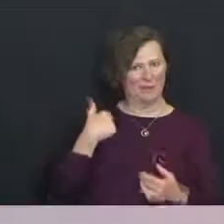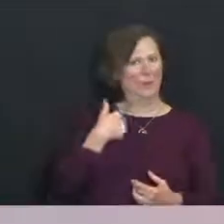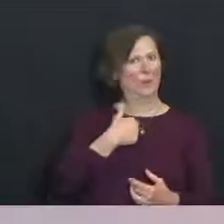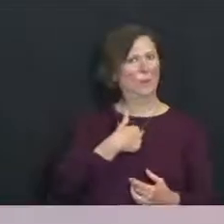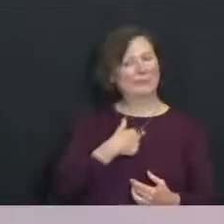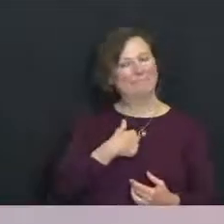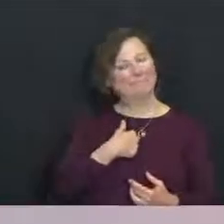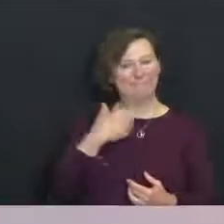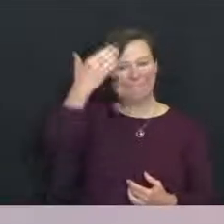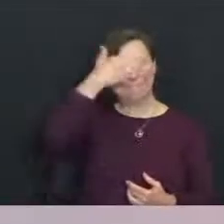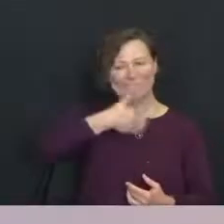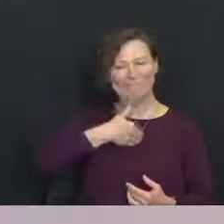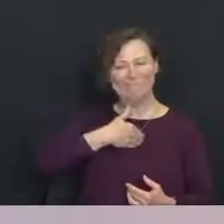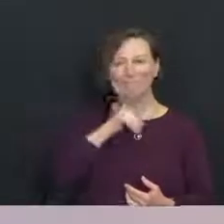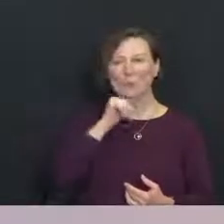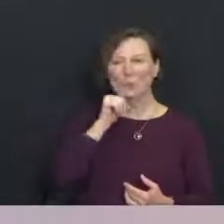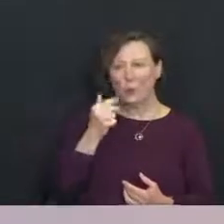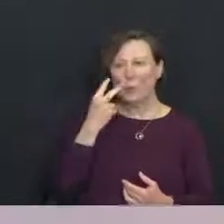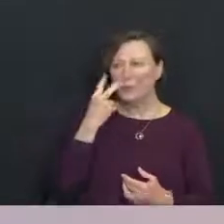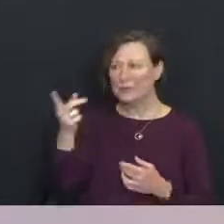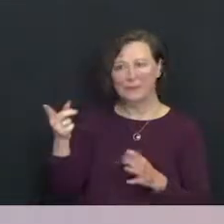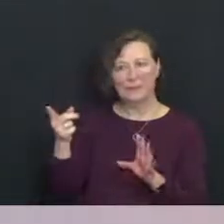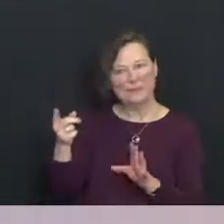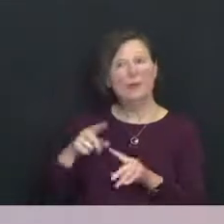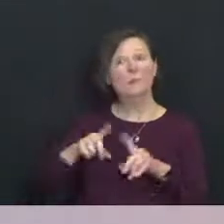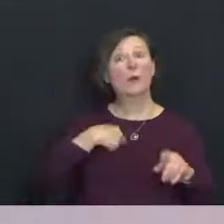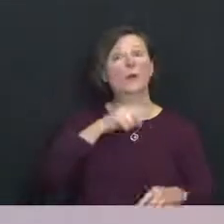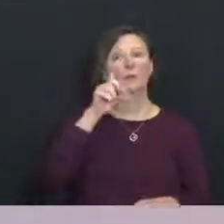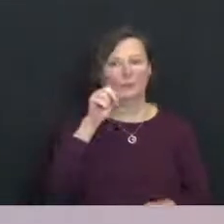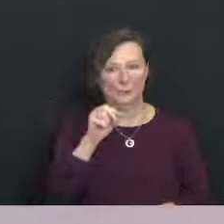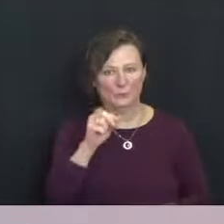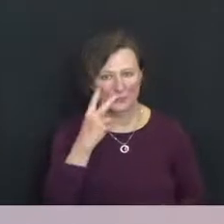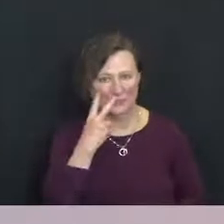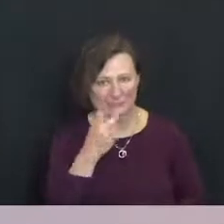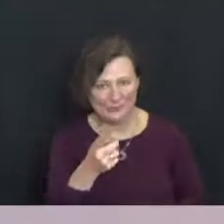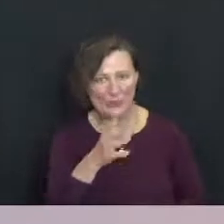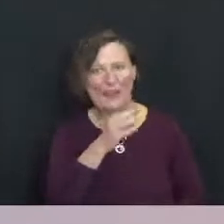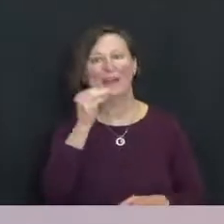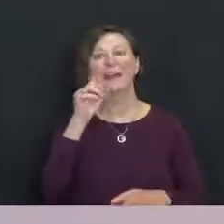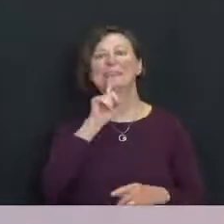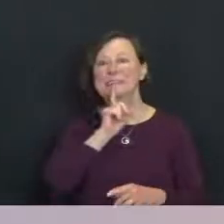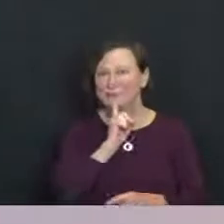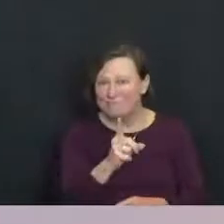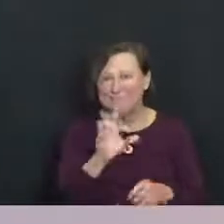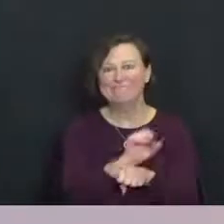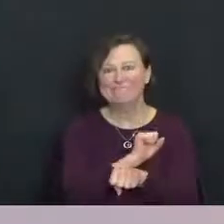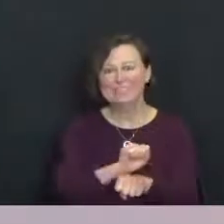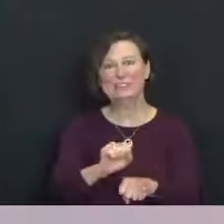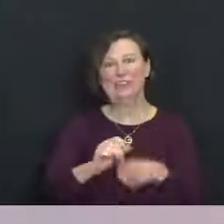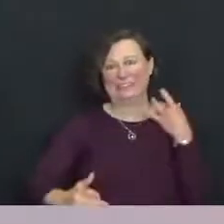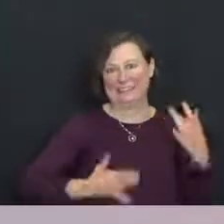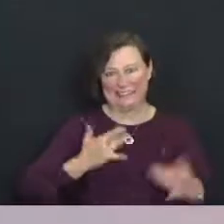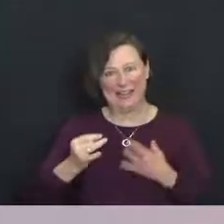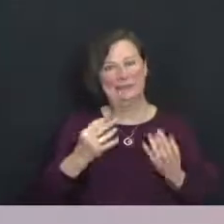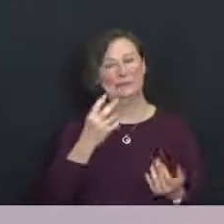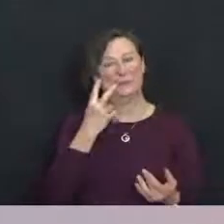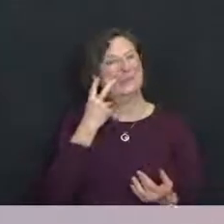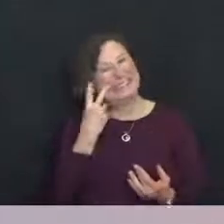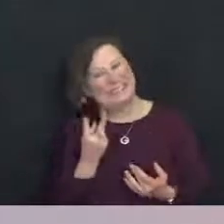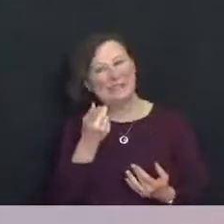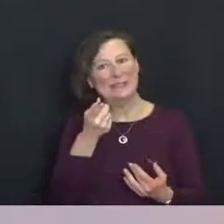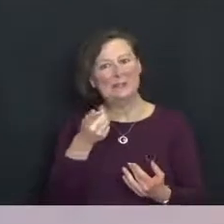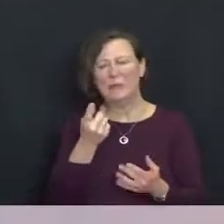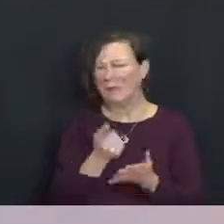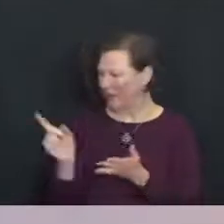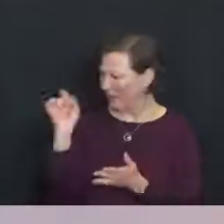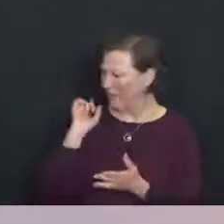you. But we do see you, and we do get excited when we see one another. This past week, a member was imagining how it's